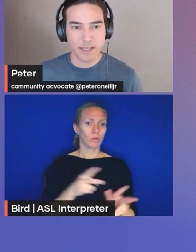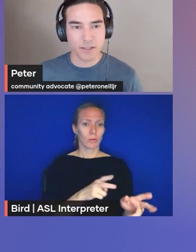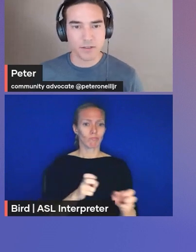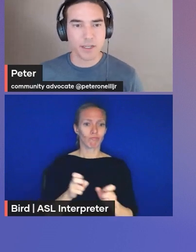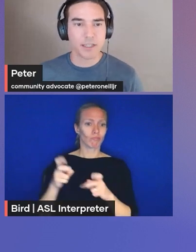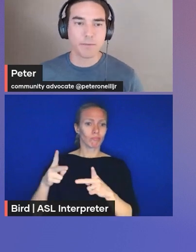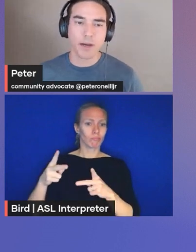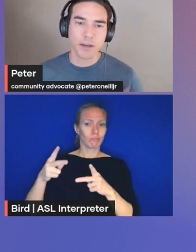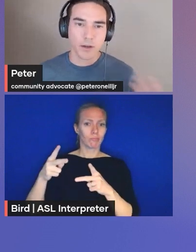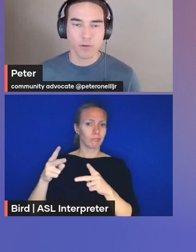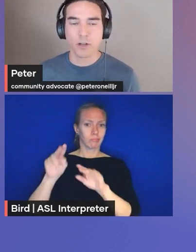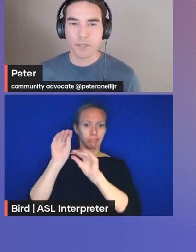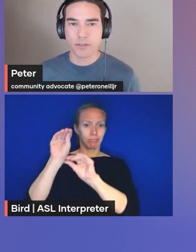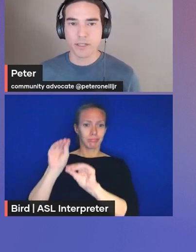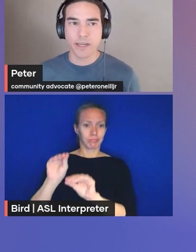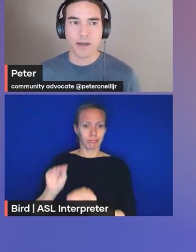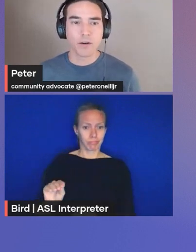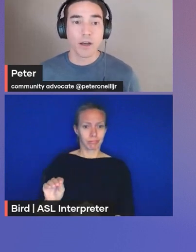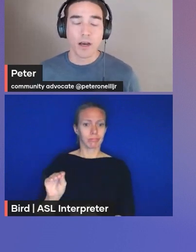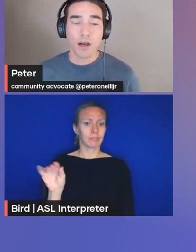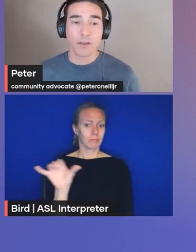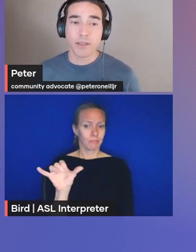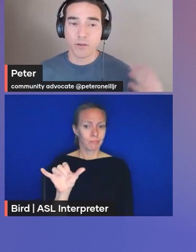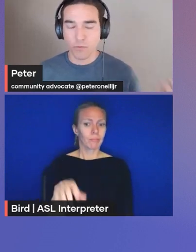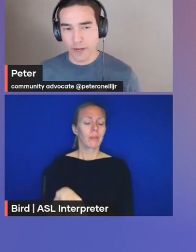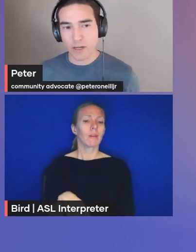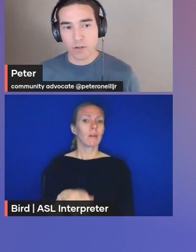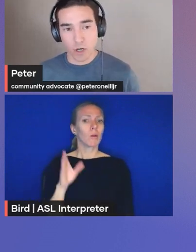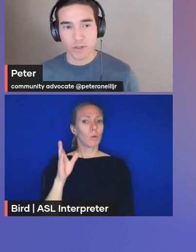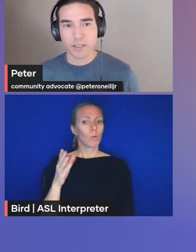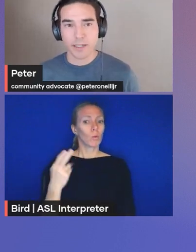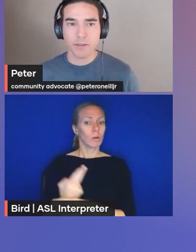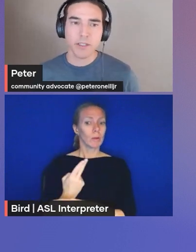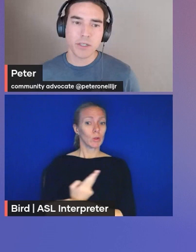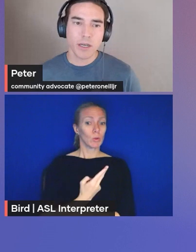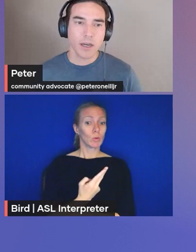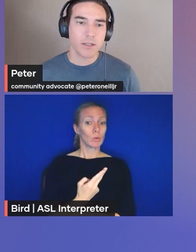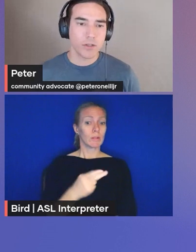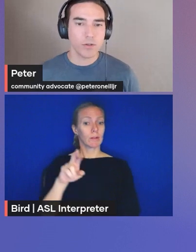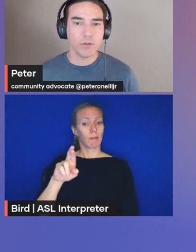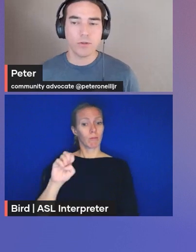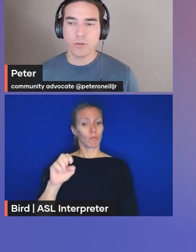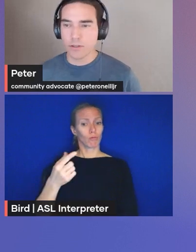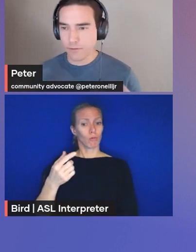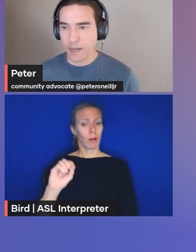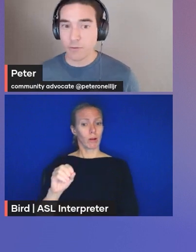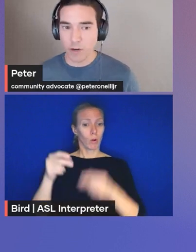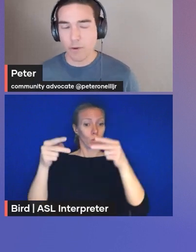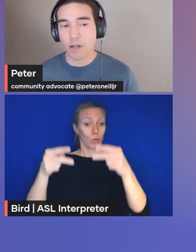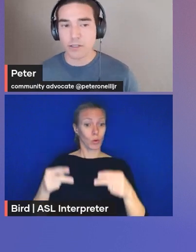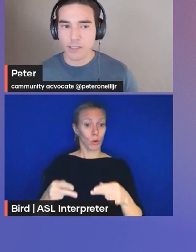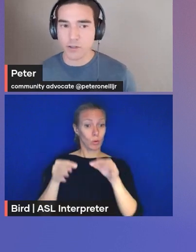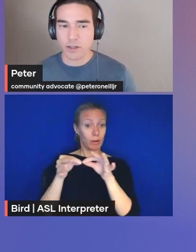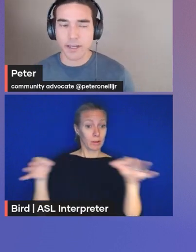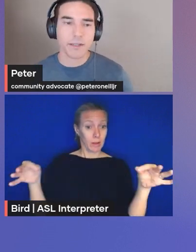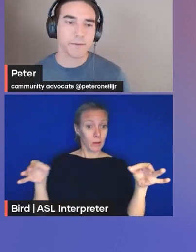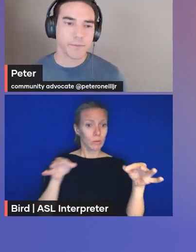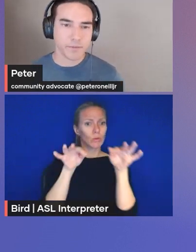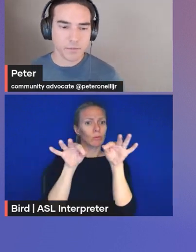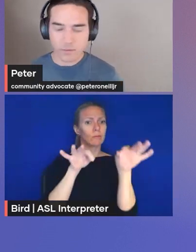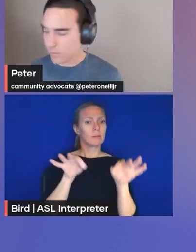same as Sentinel does, but we're going to be using now the Rego coding language to define what our policies look